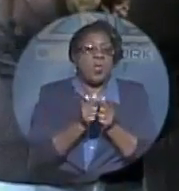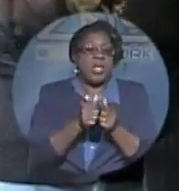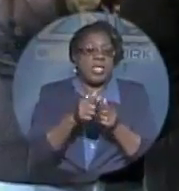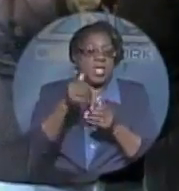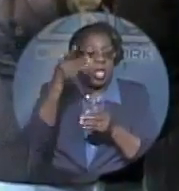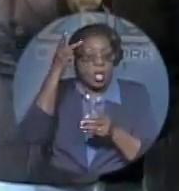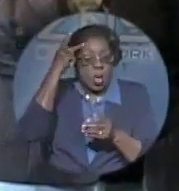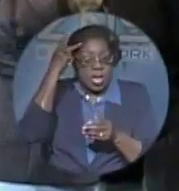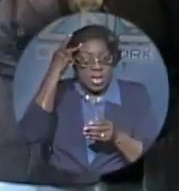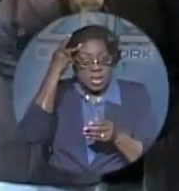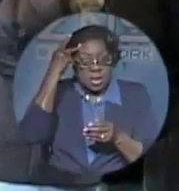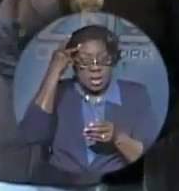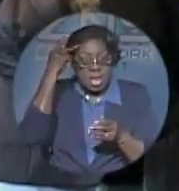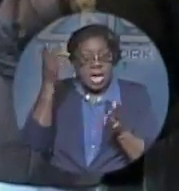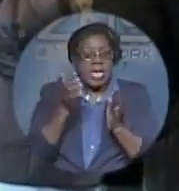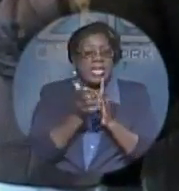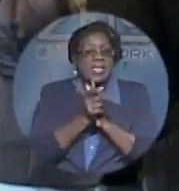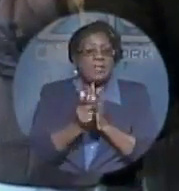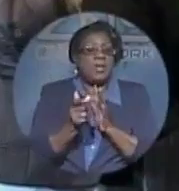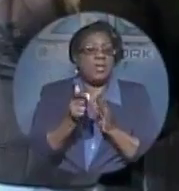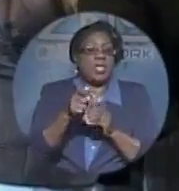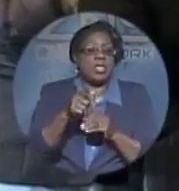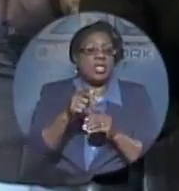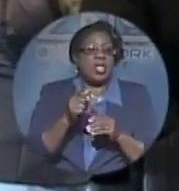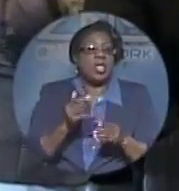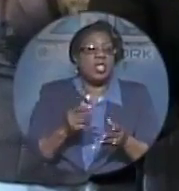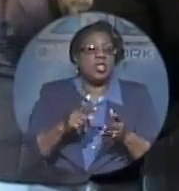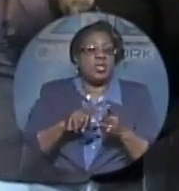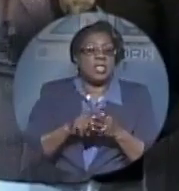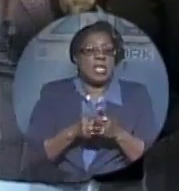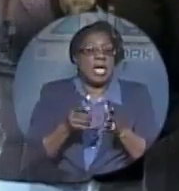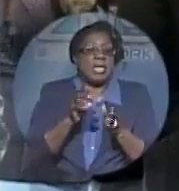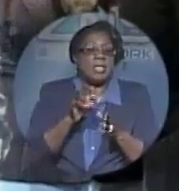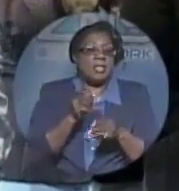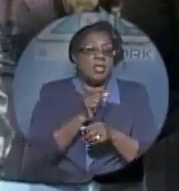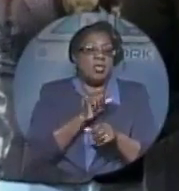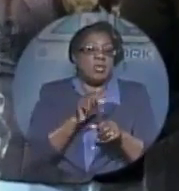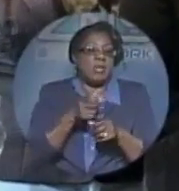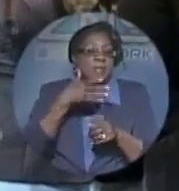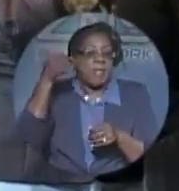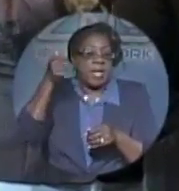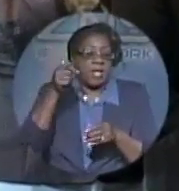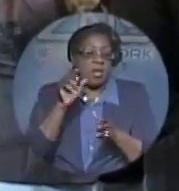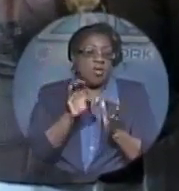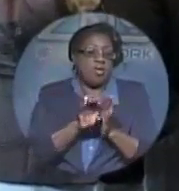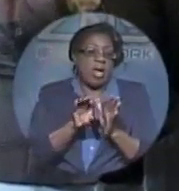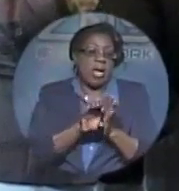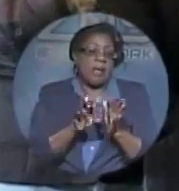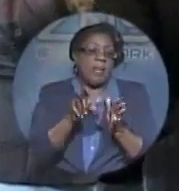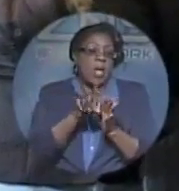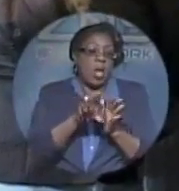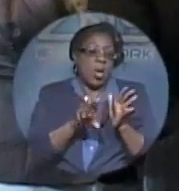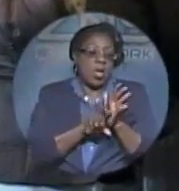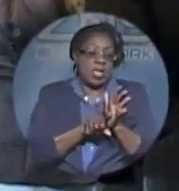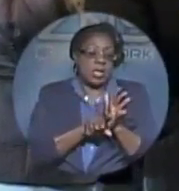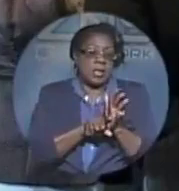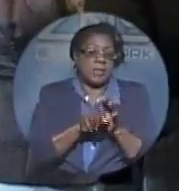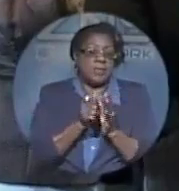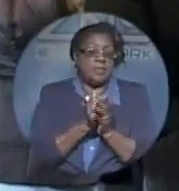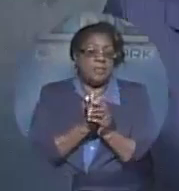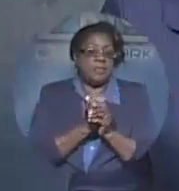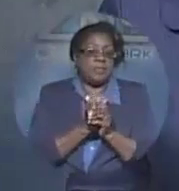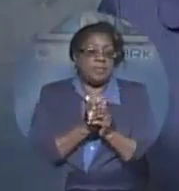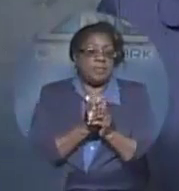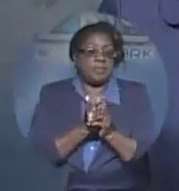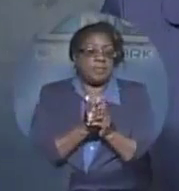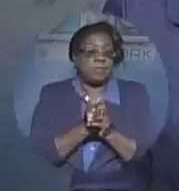Renewal 2.0, and that too, he says, will be reinstated should the PLP win the government. Carla Palmer, ZNS